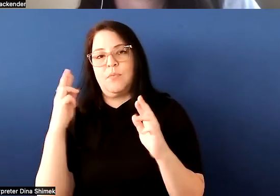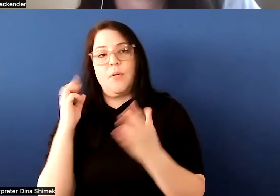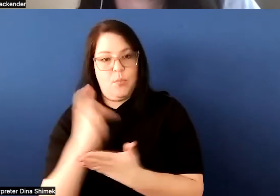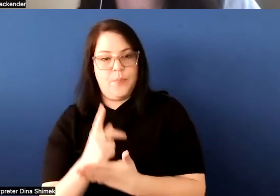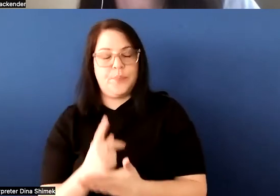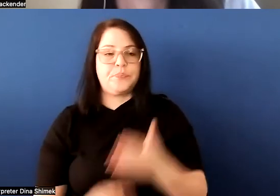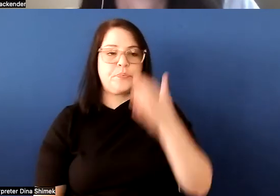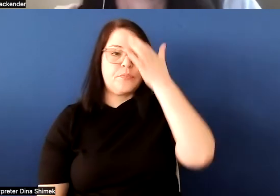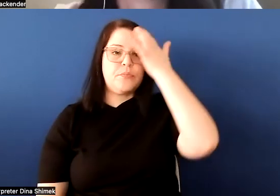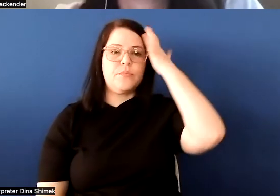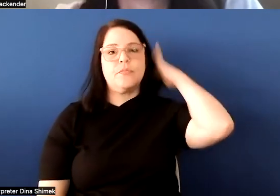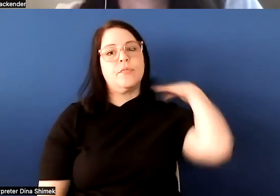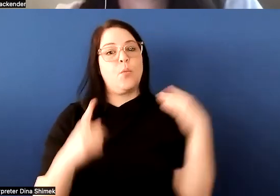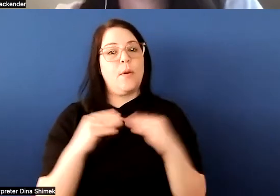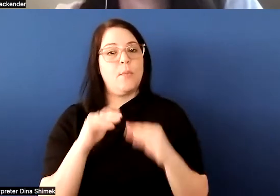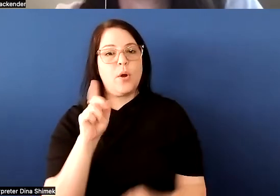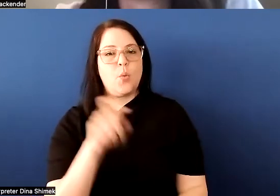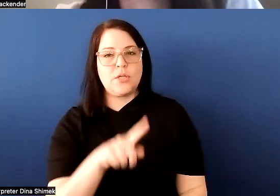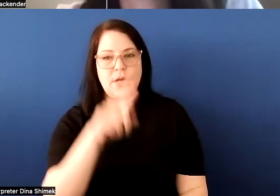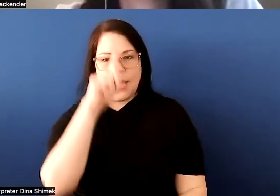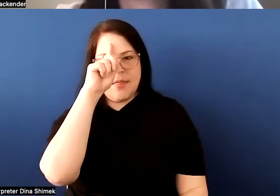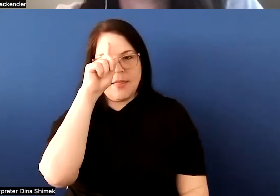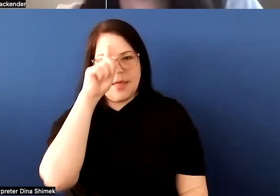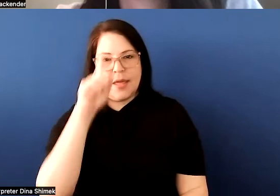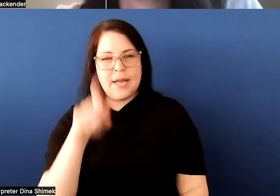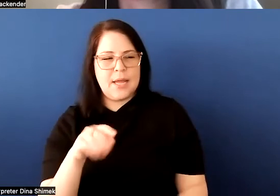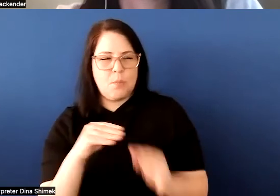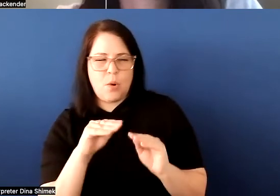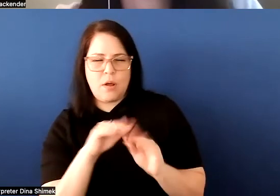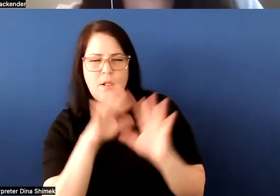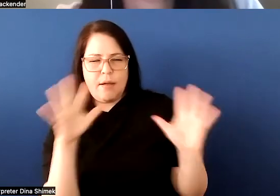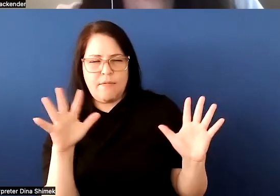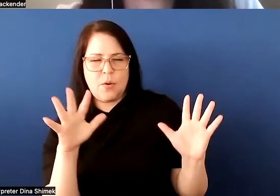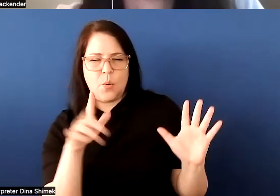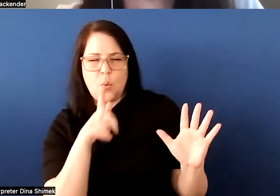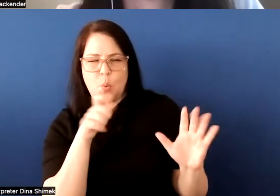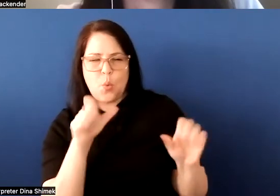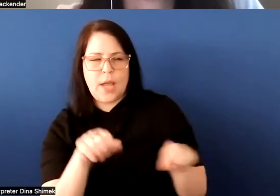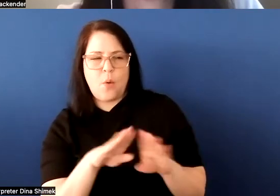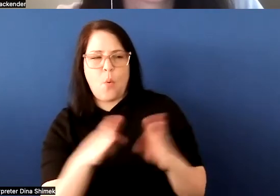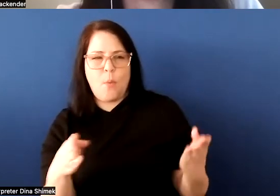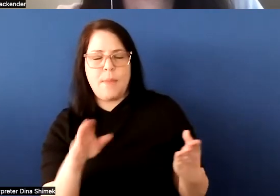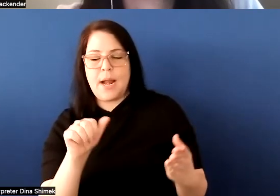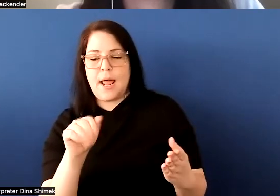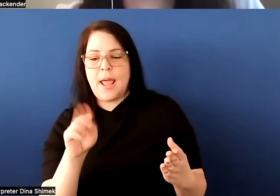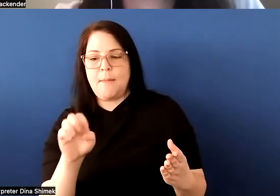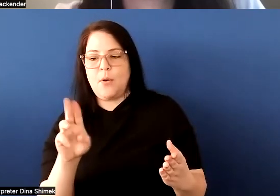So one more question. I think we need some further clarification on who can open an ABLE United